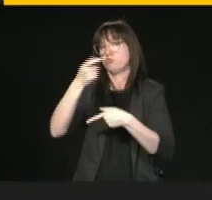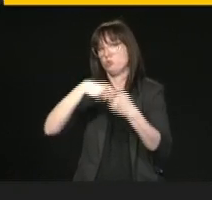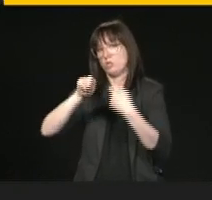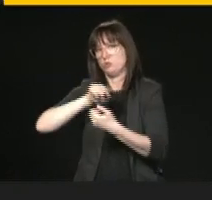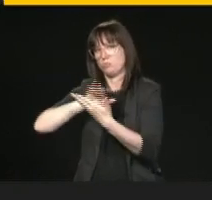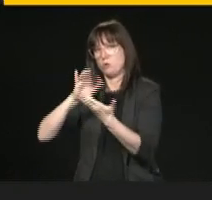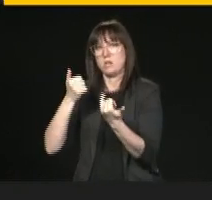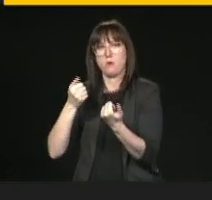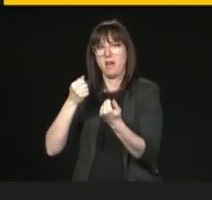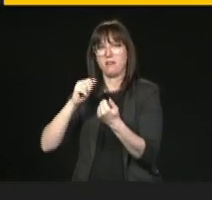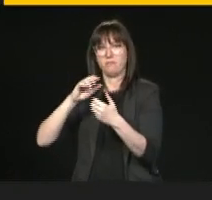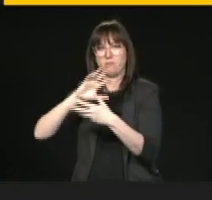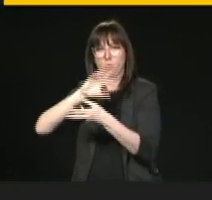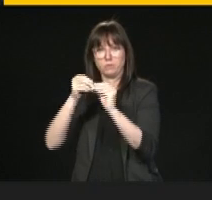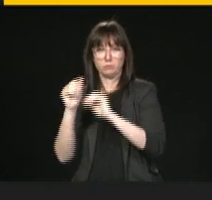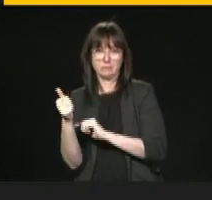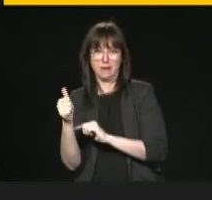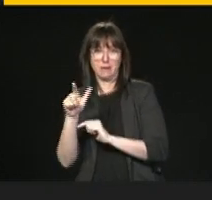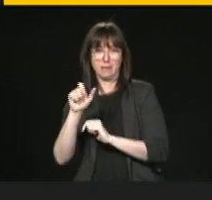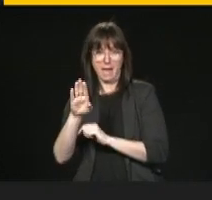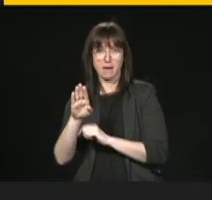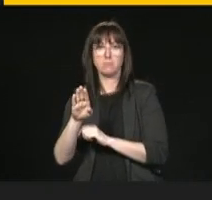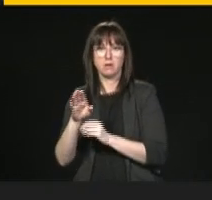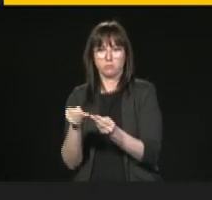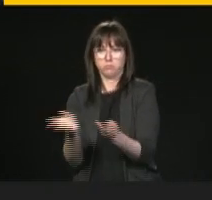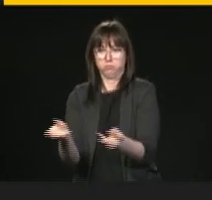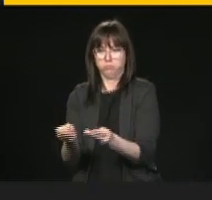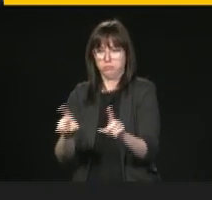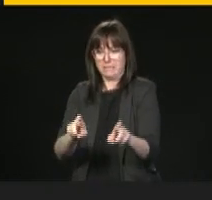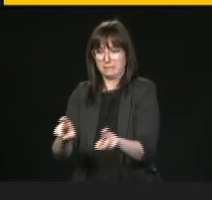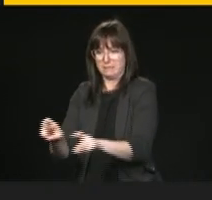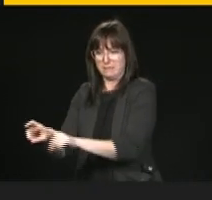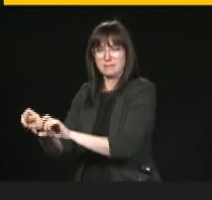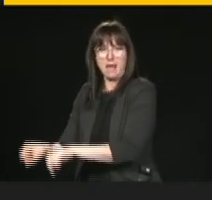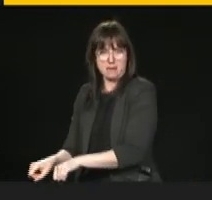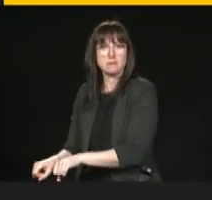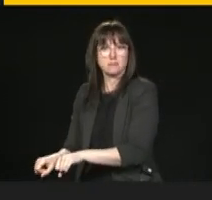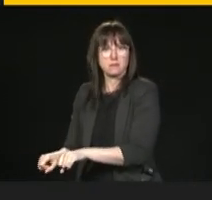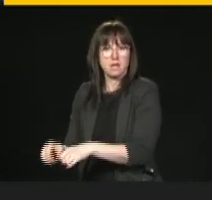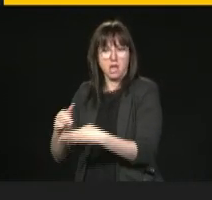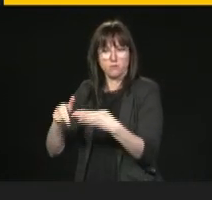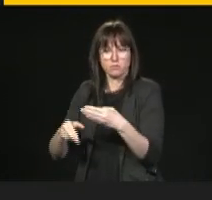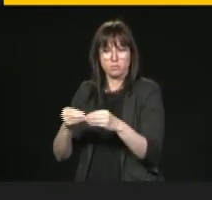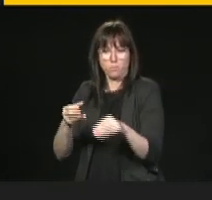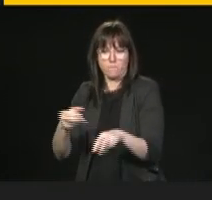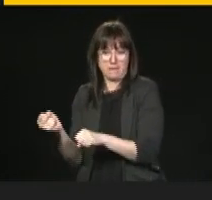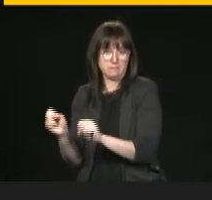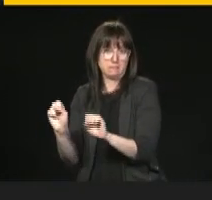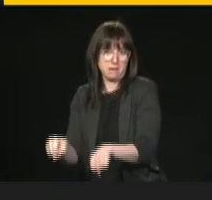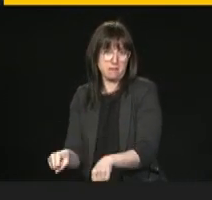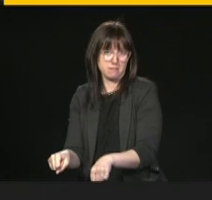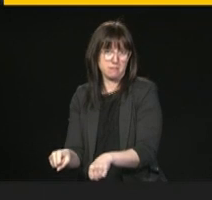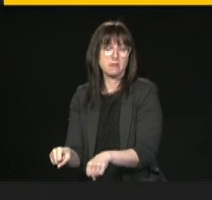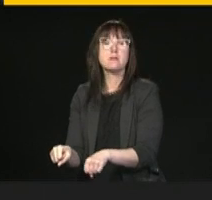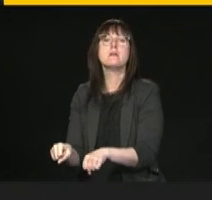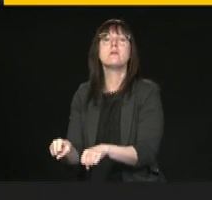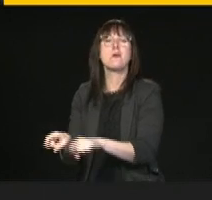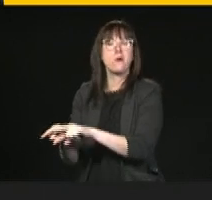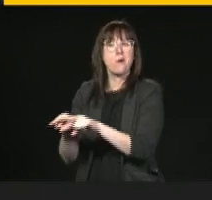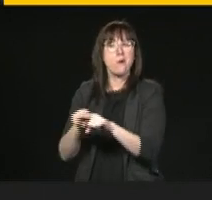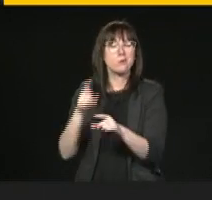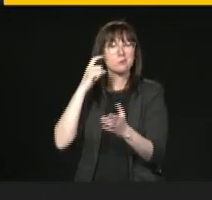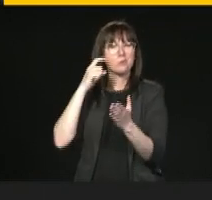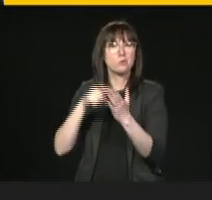to actually do the testing and have the results come out sooner. They're also saying that part of the spike is because Quebec, compared to the